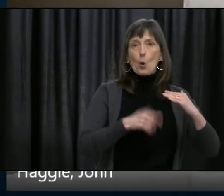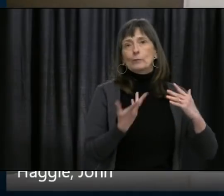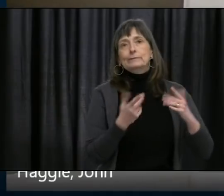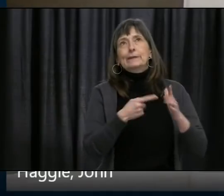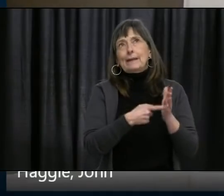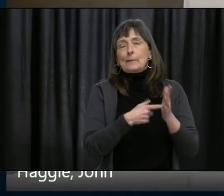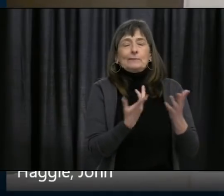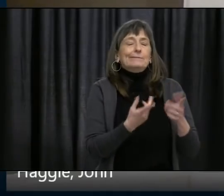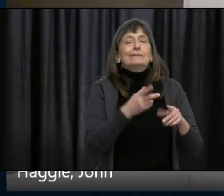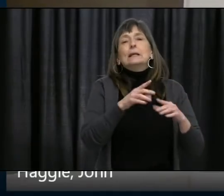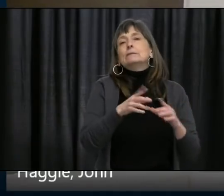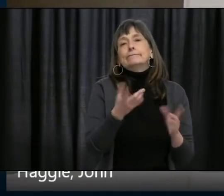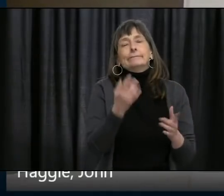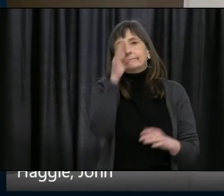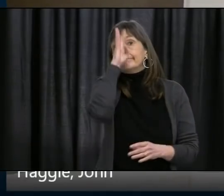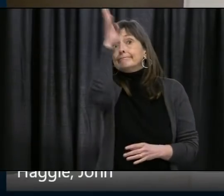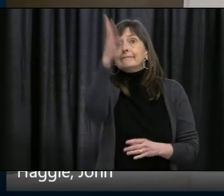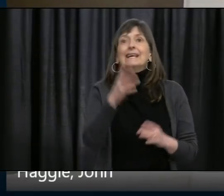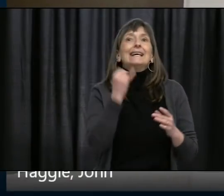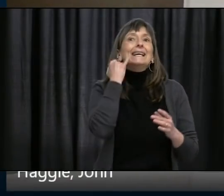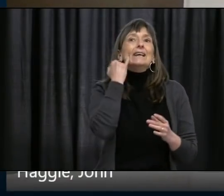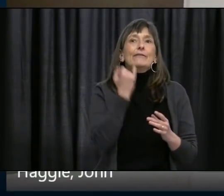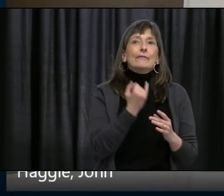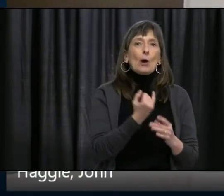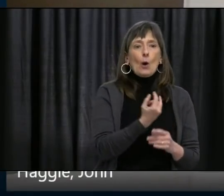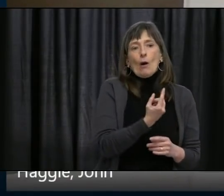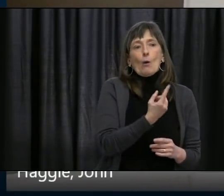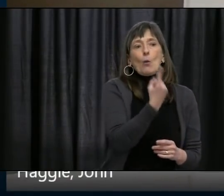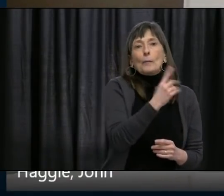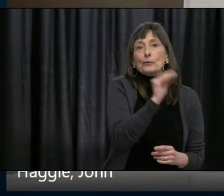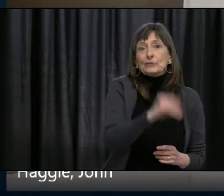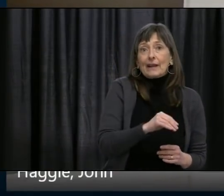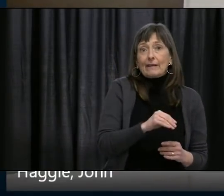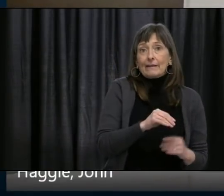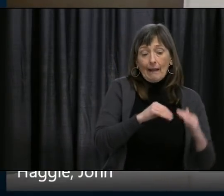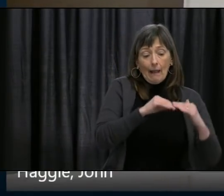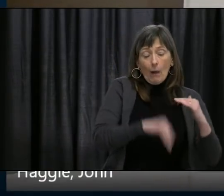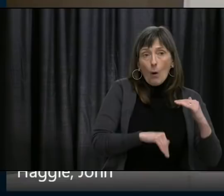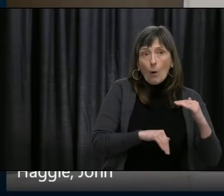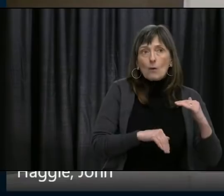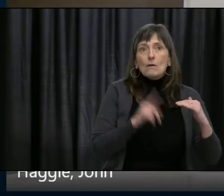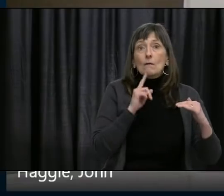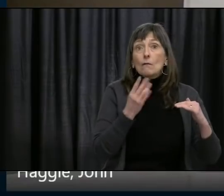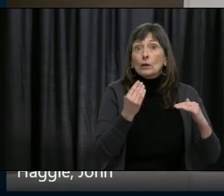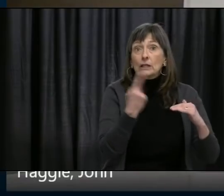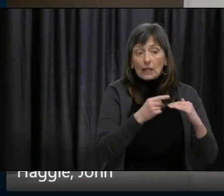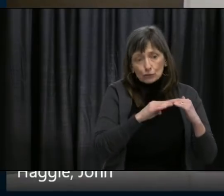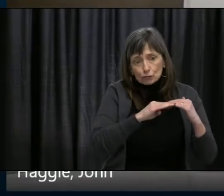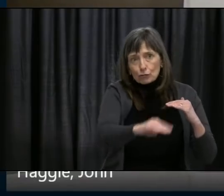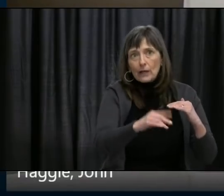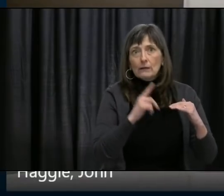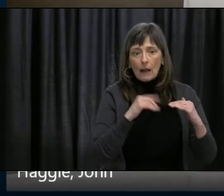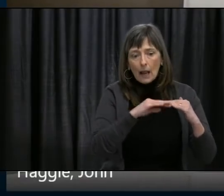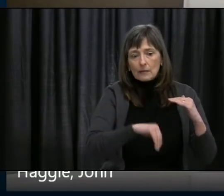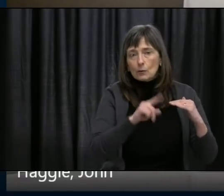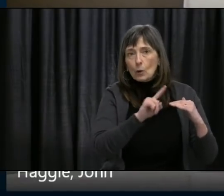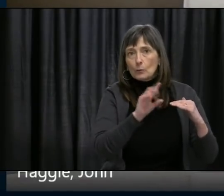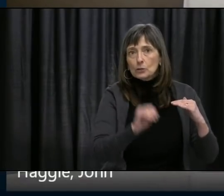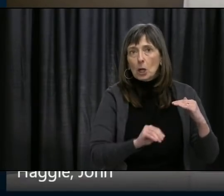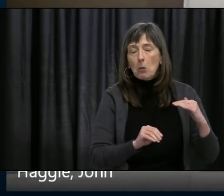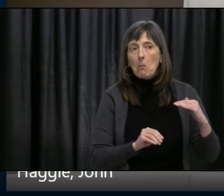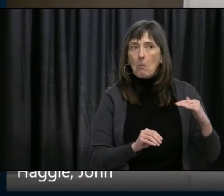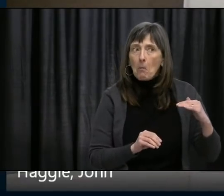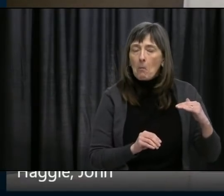So, we're into a period now where we've had 5 days, maybe 6,